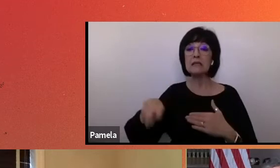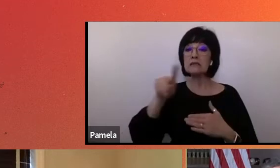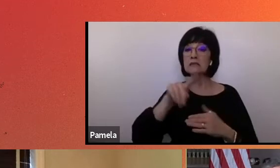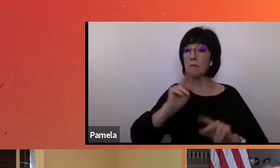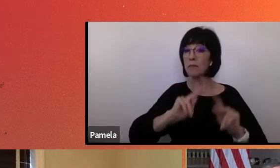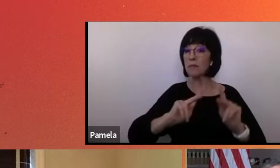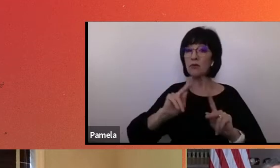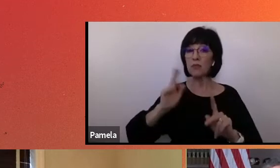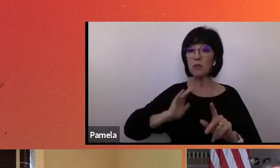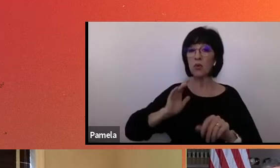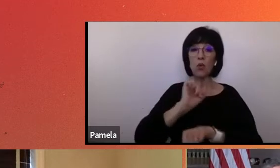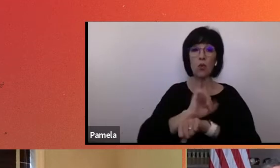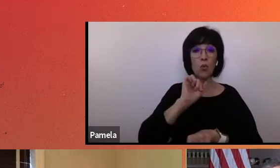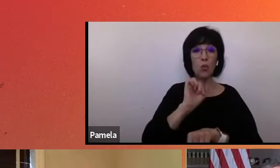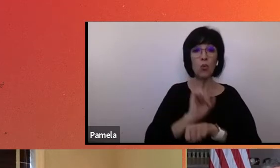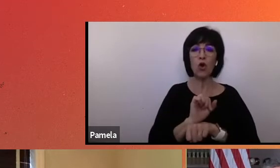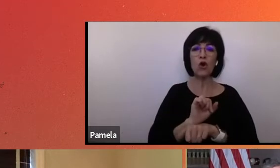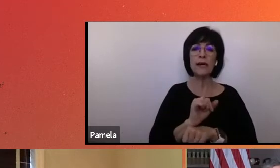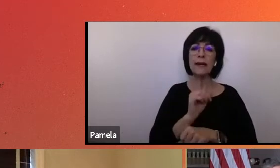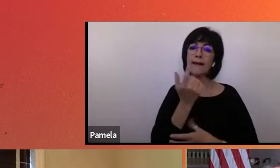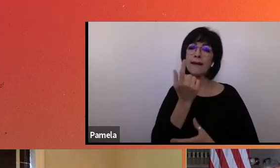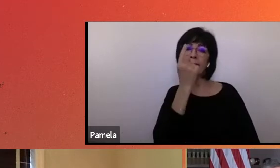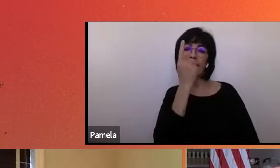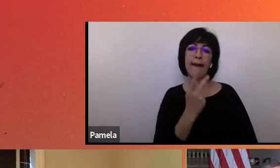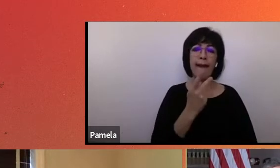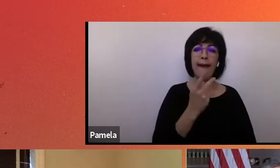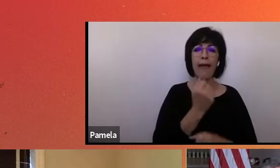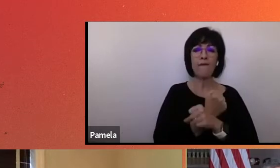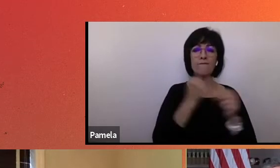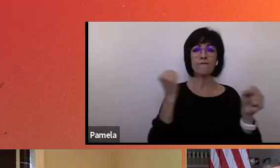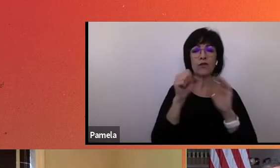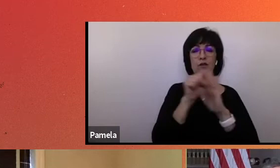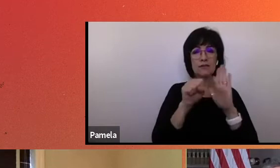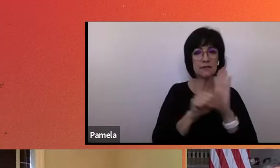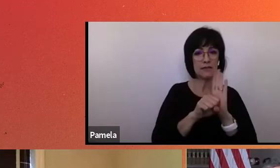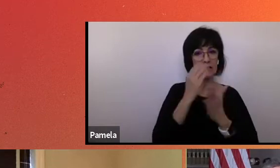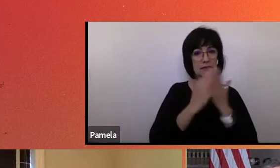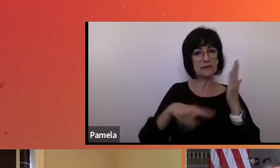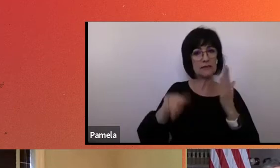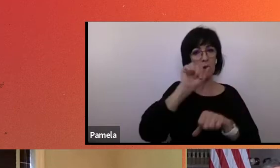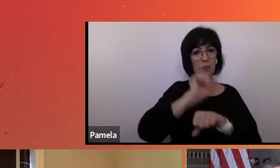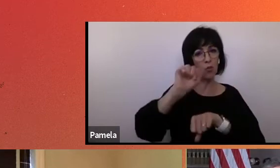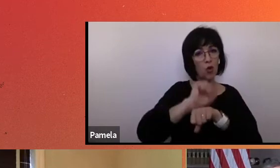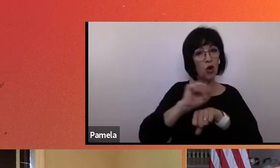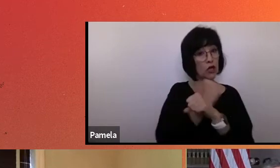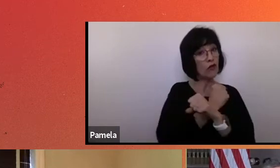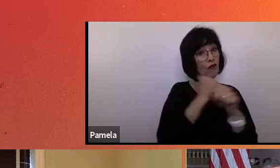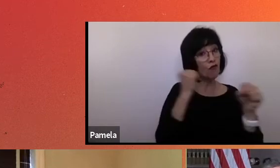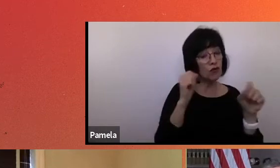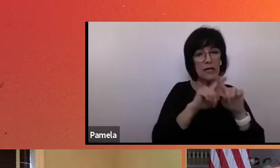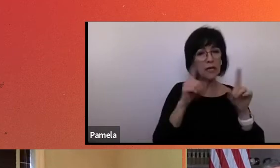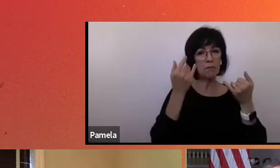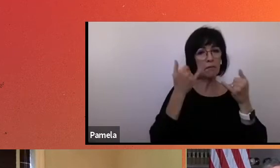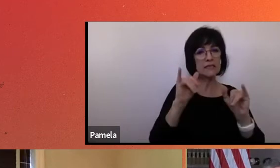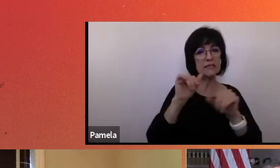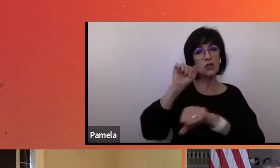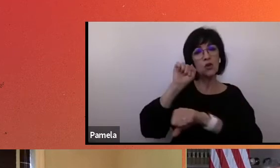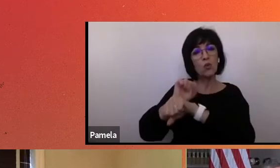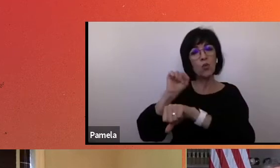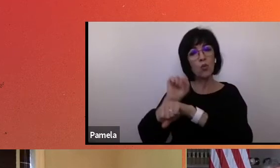on plantations throughout the South, in particular, you know, working. So they were free, but they were working for, in many